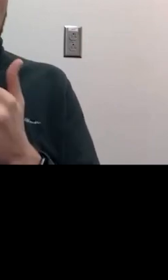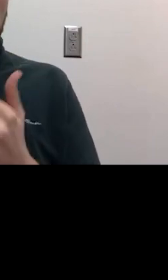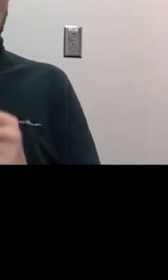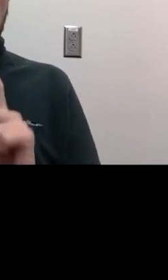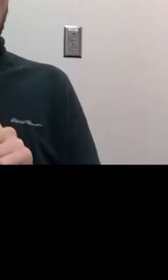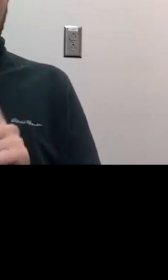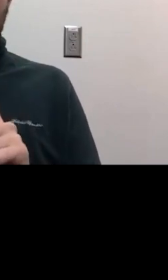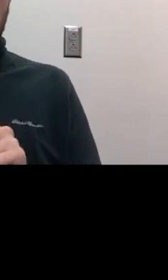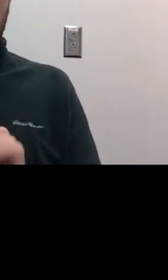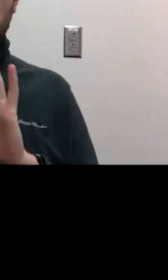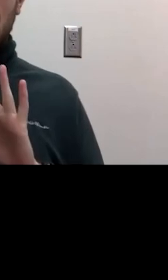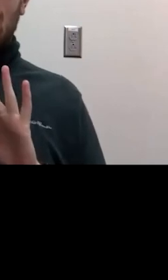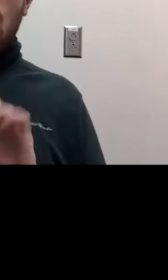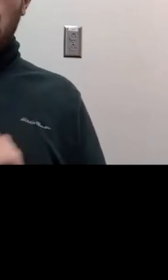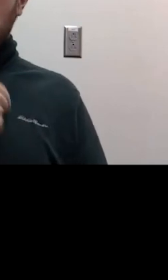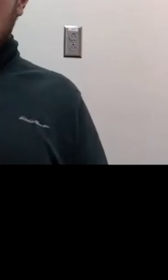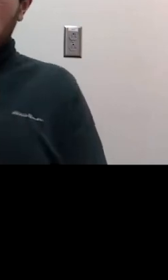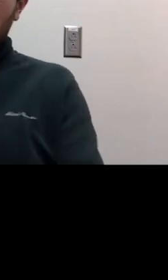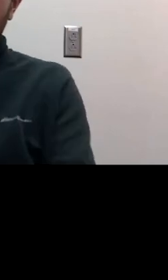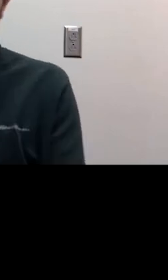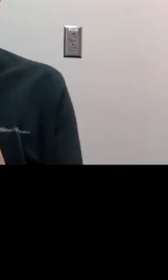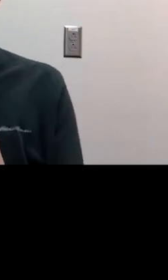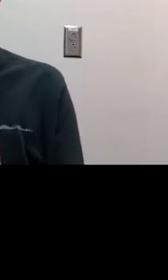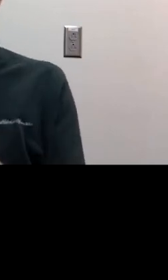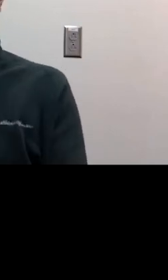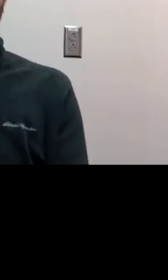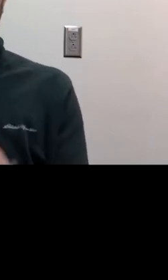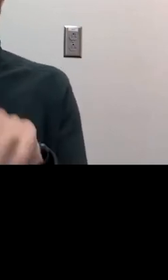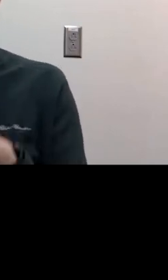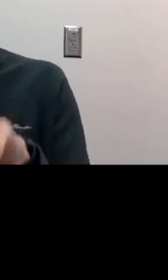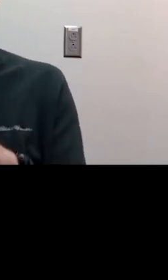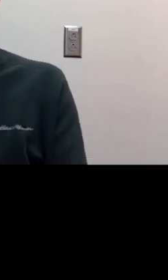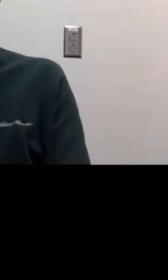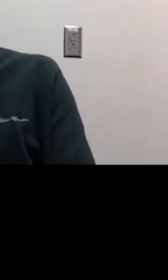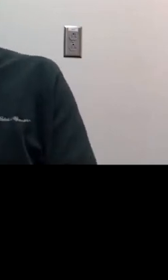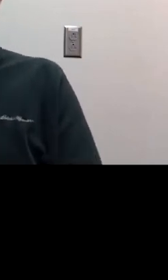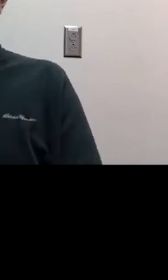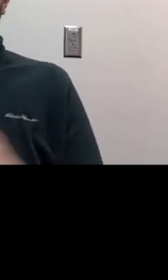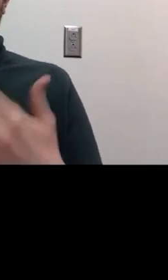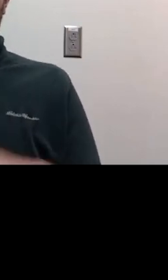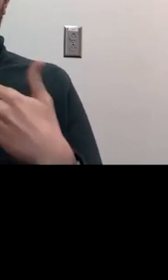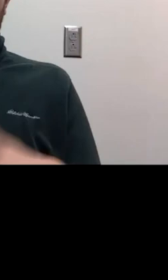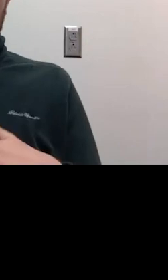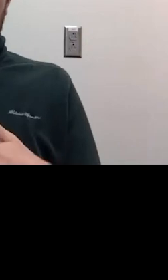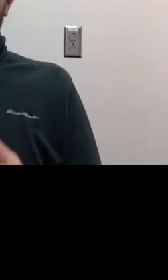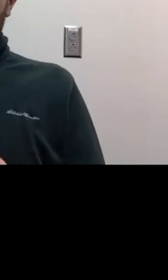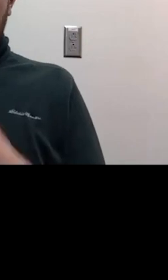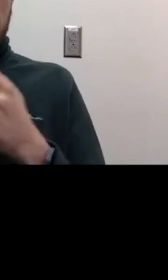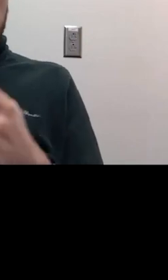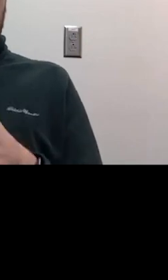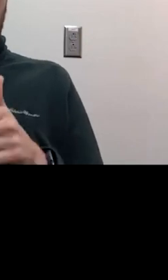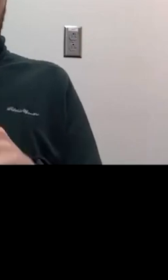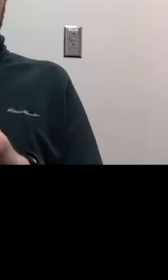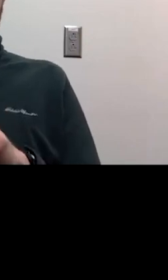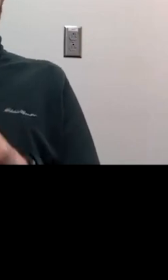reaching out to us, or that we have reached out to ask what they're doing, and hearing about extraordinary sophistication in the ways that they are